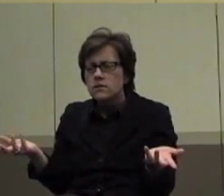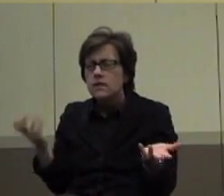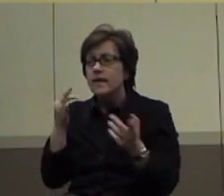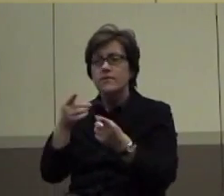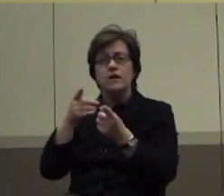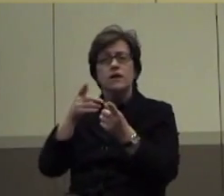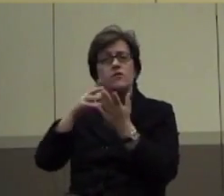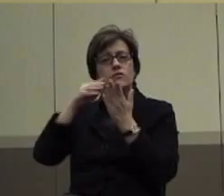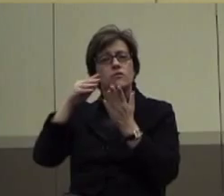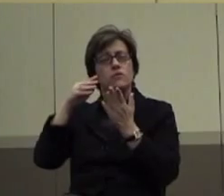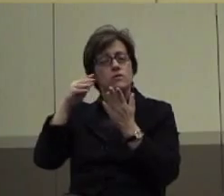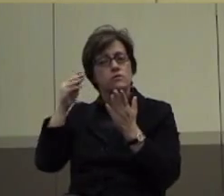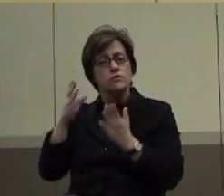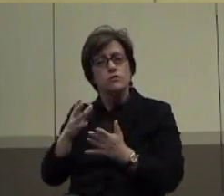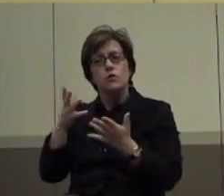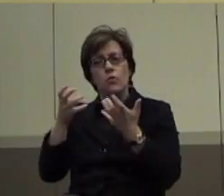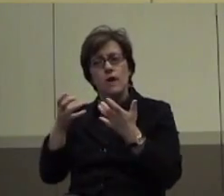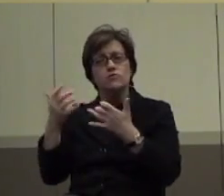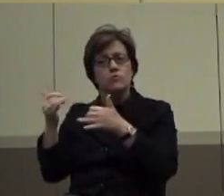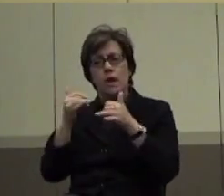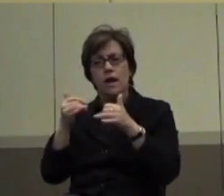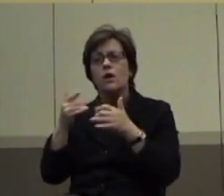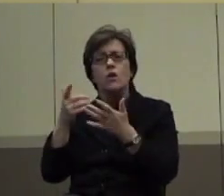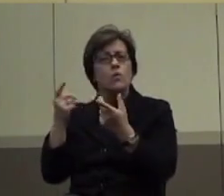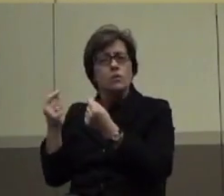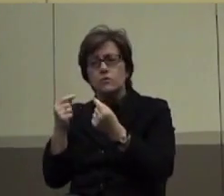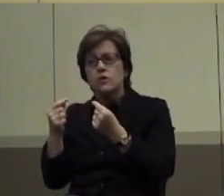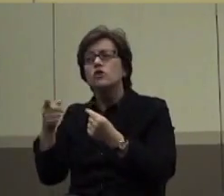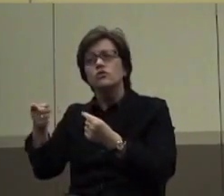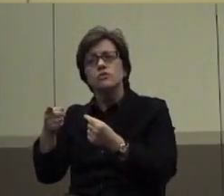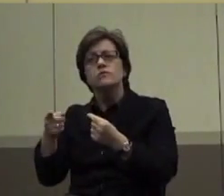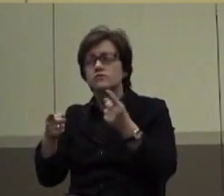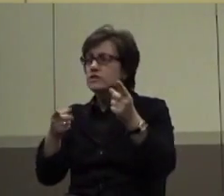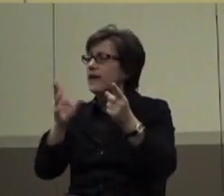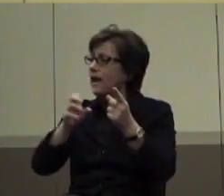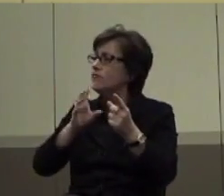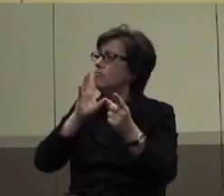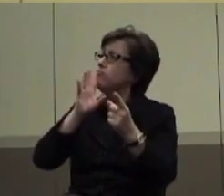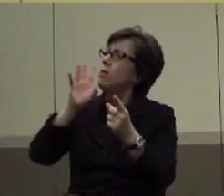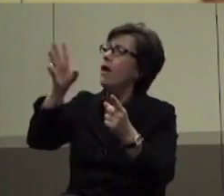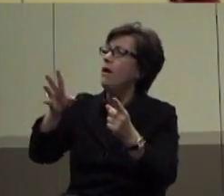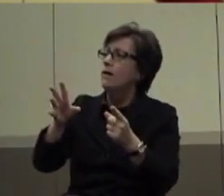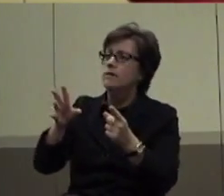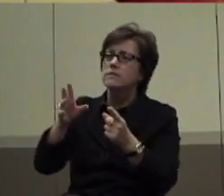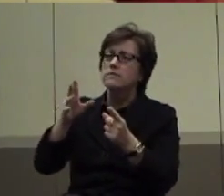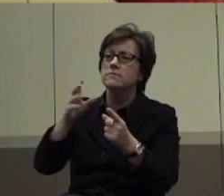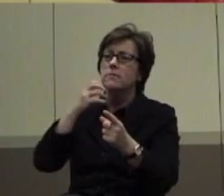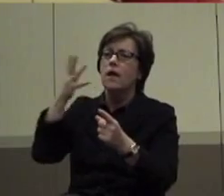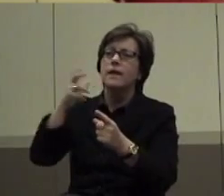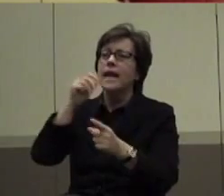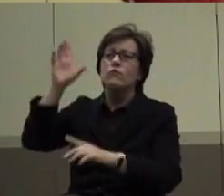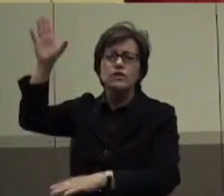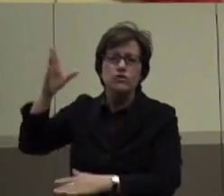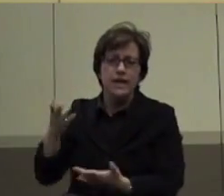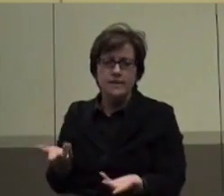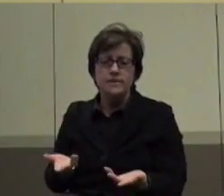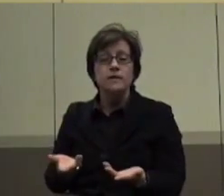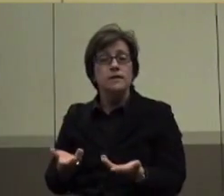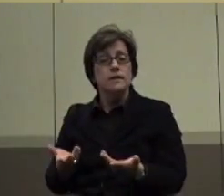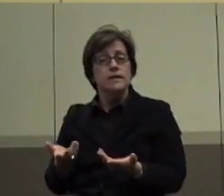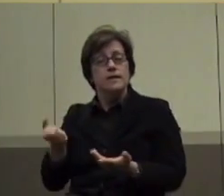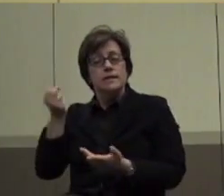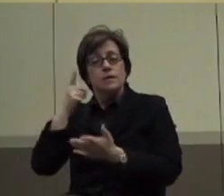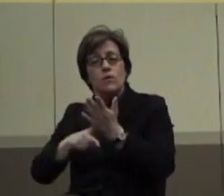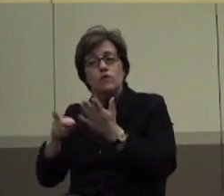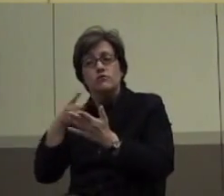she wants a place in the sun, what does she have to do? She has to call out. So I hear what you're saying, but it doesn't